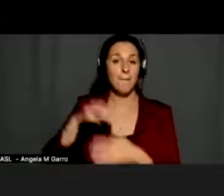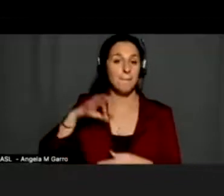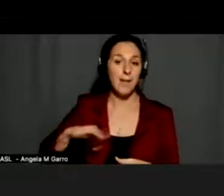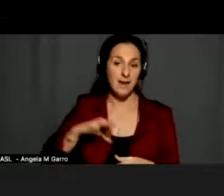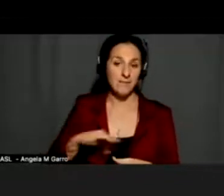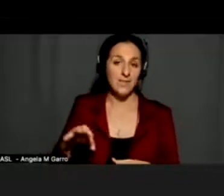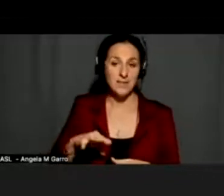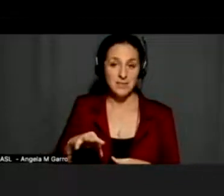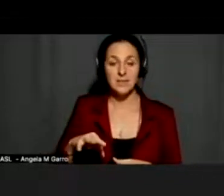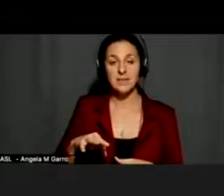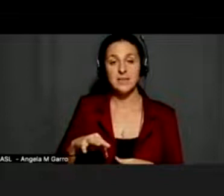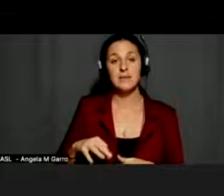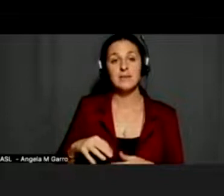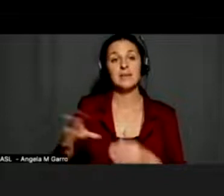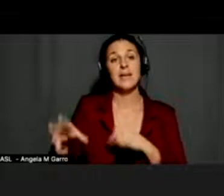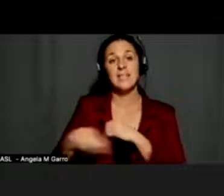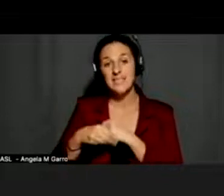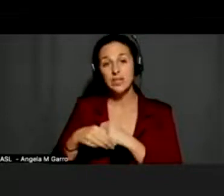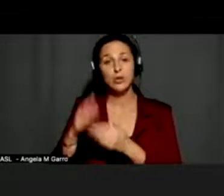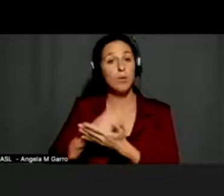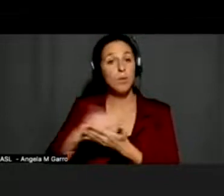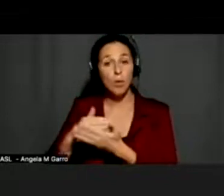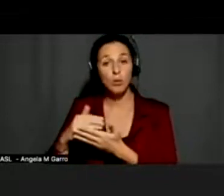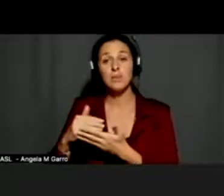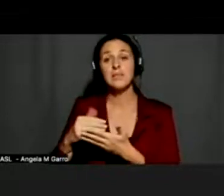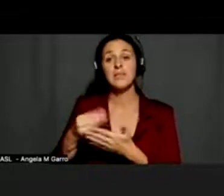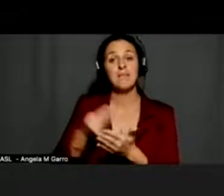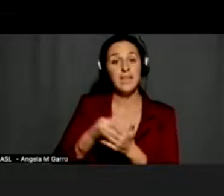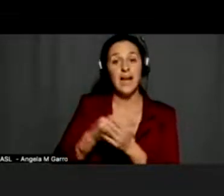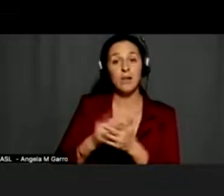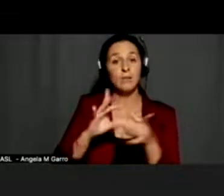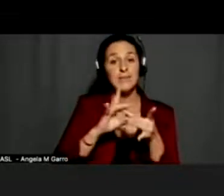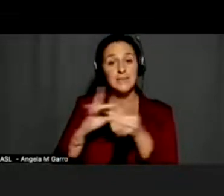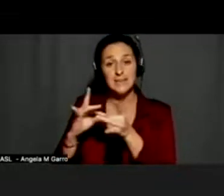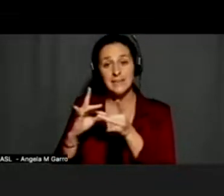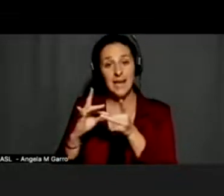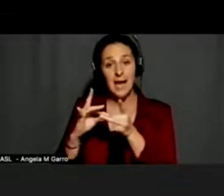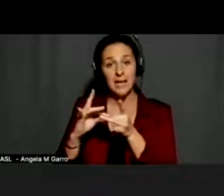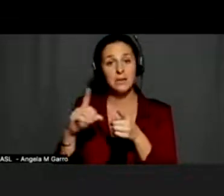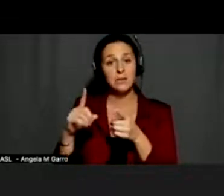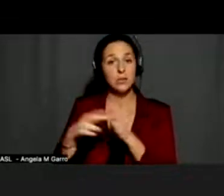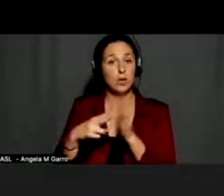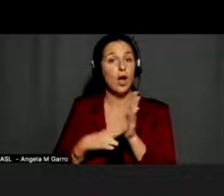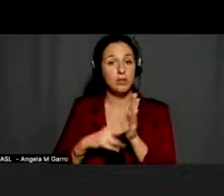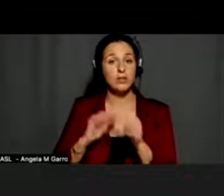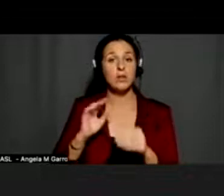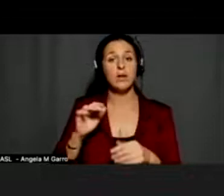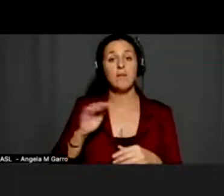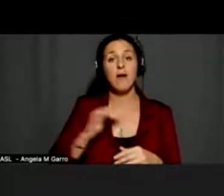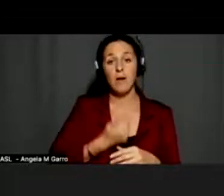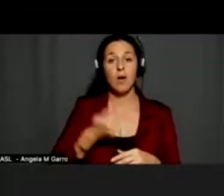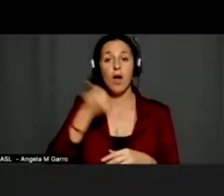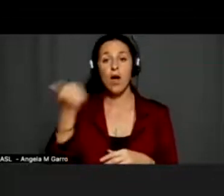additional components of salary tied to the contracts of our other assistant